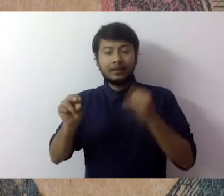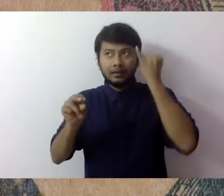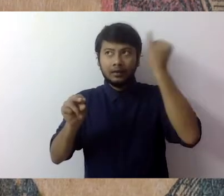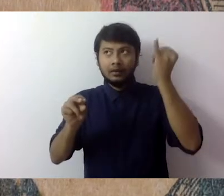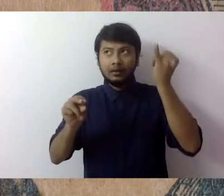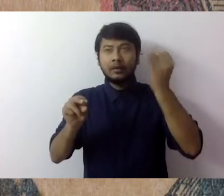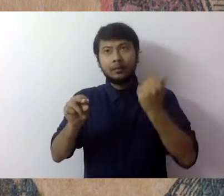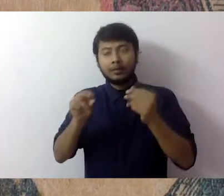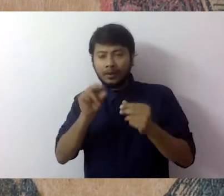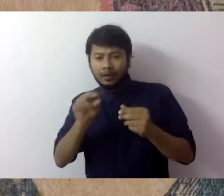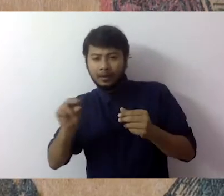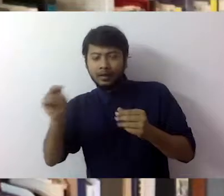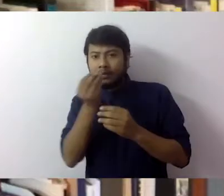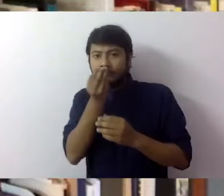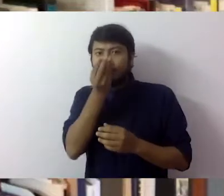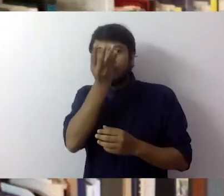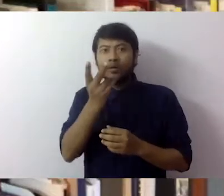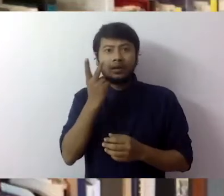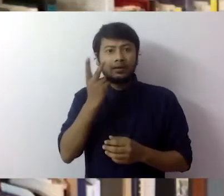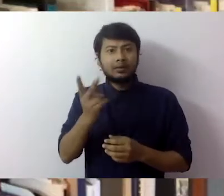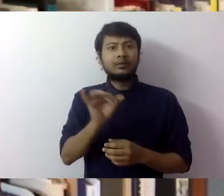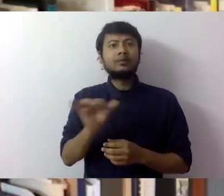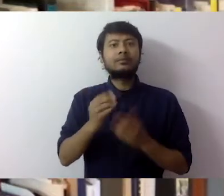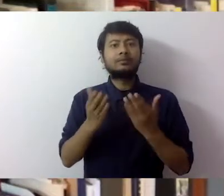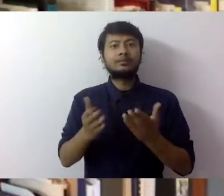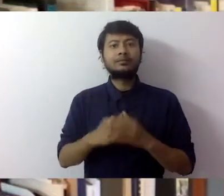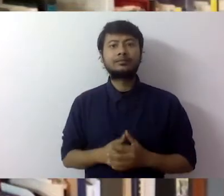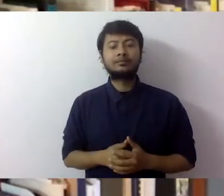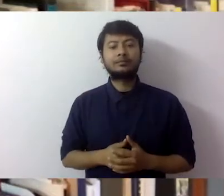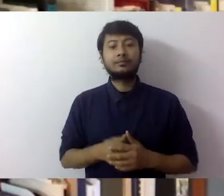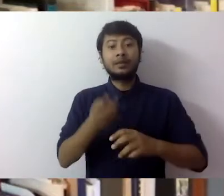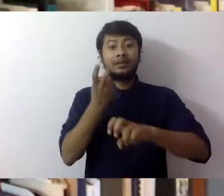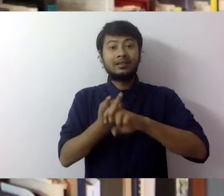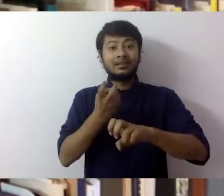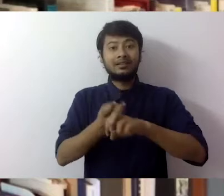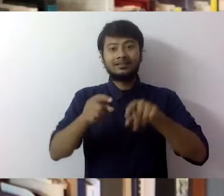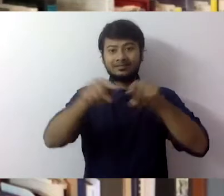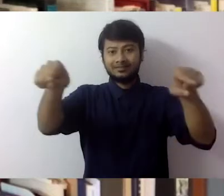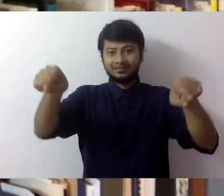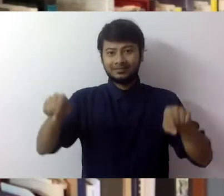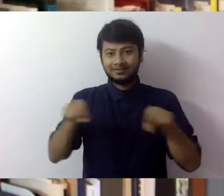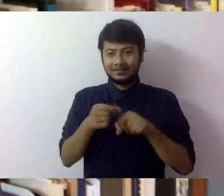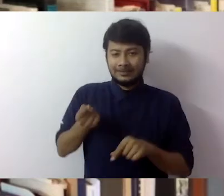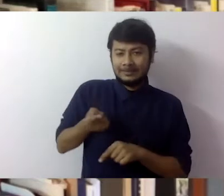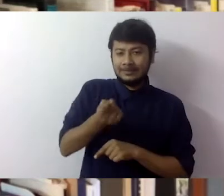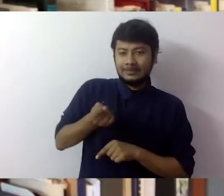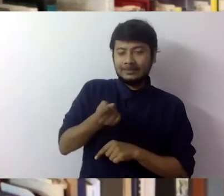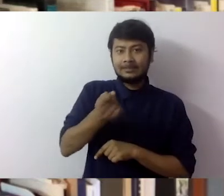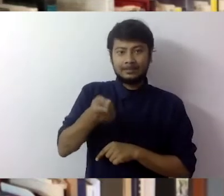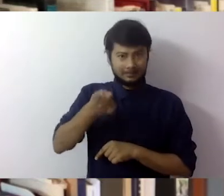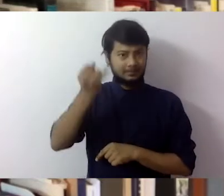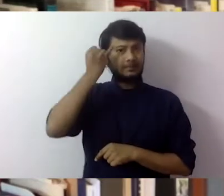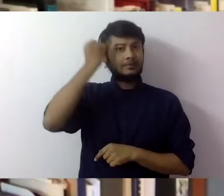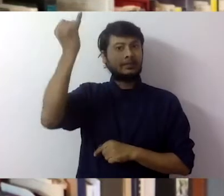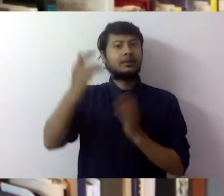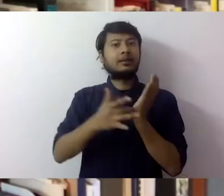putting it in the center of a flower. Another innovative element is the use of lithography. In the 19th and early